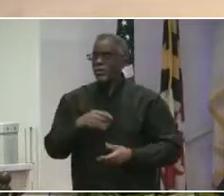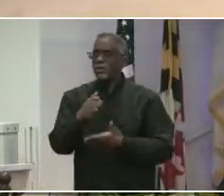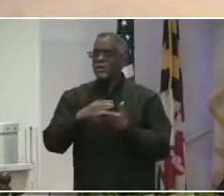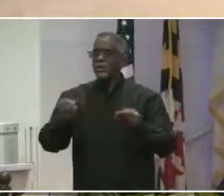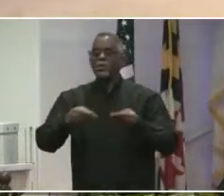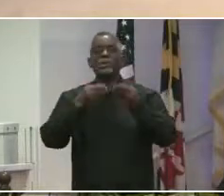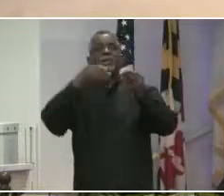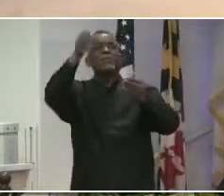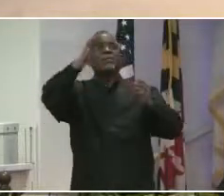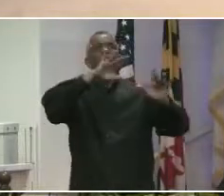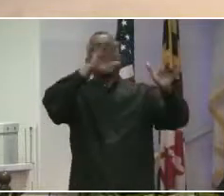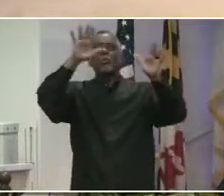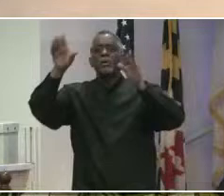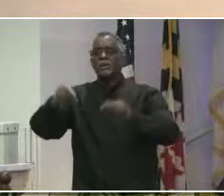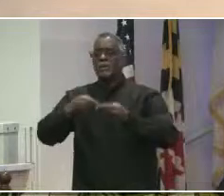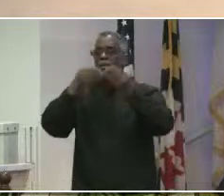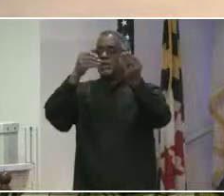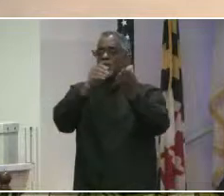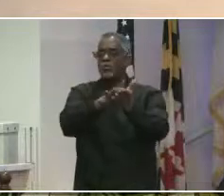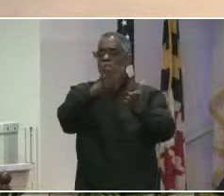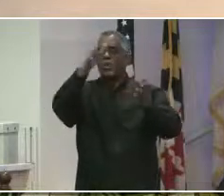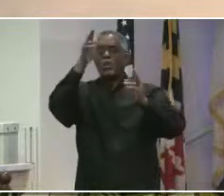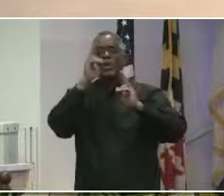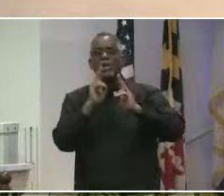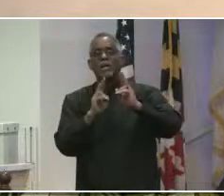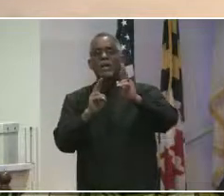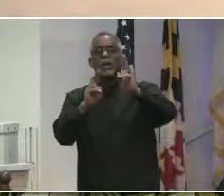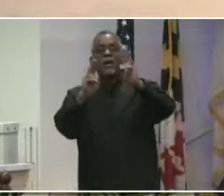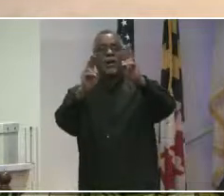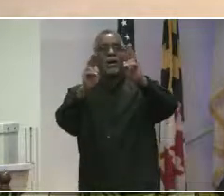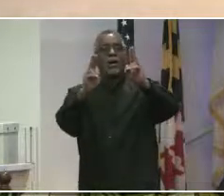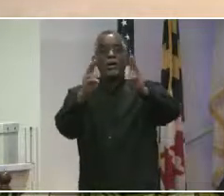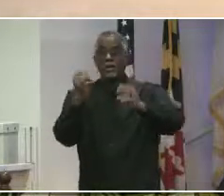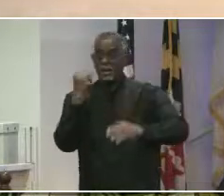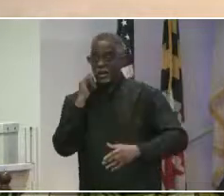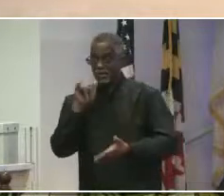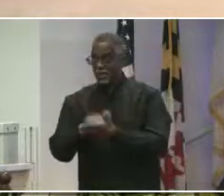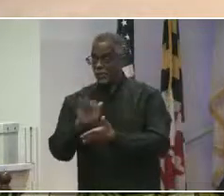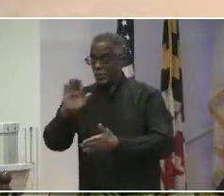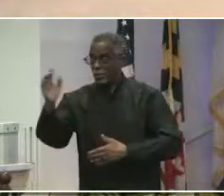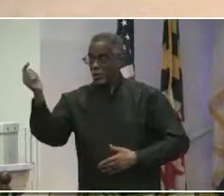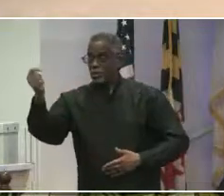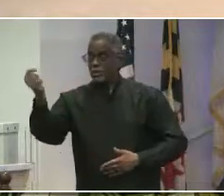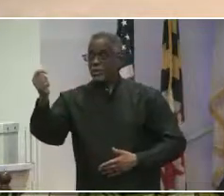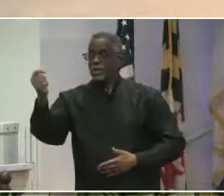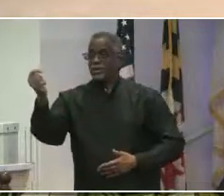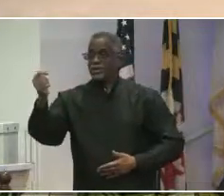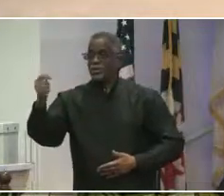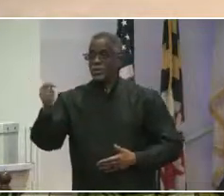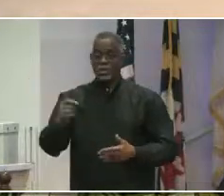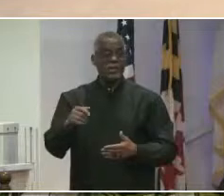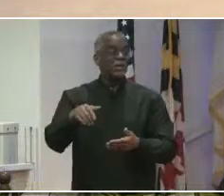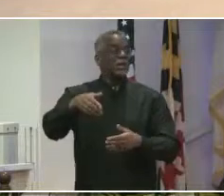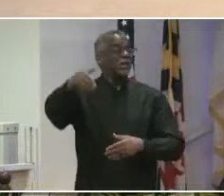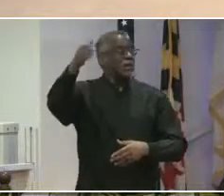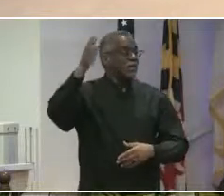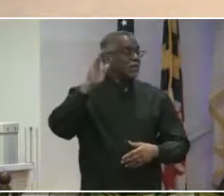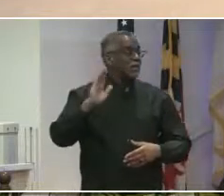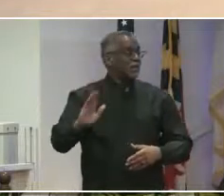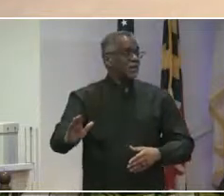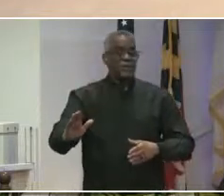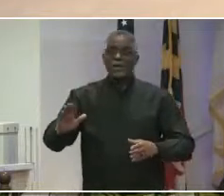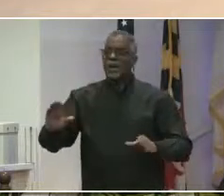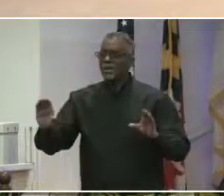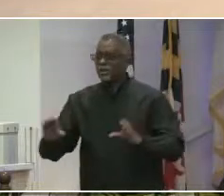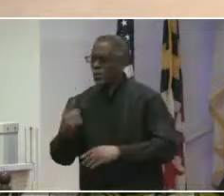God praise and give him glory and give him honor. If that's your testimony, if you're feeling that God has done one thing for